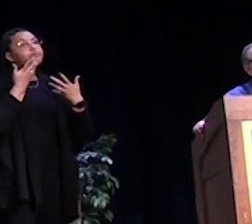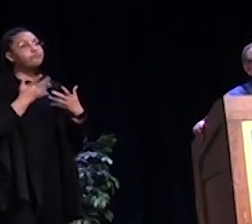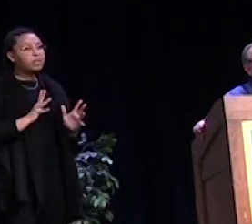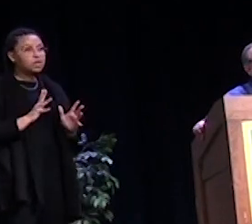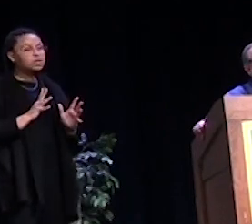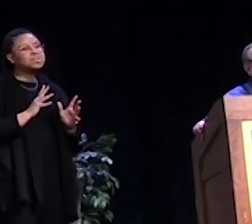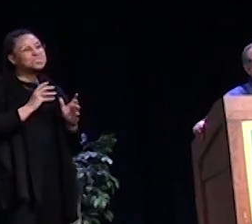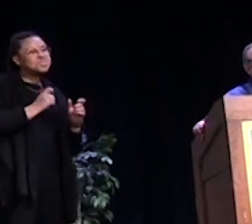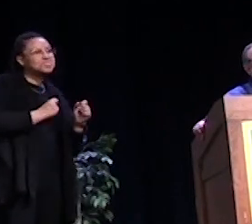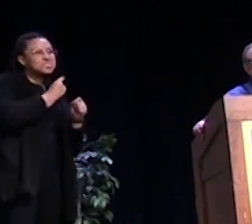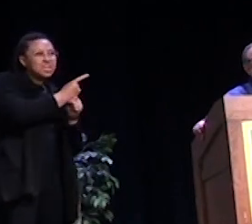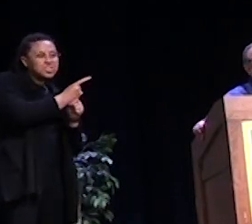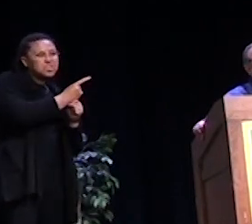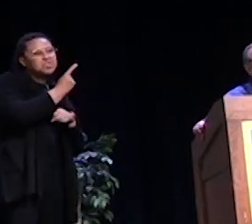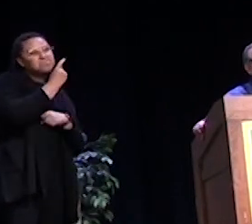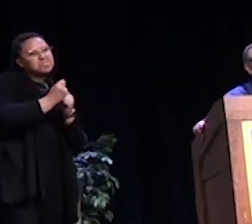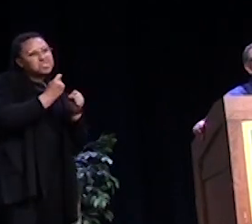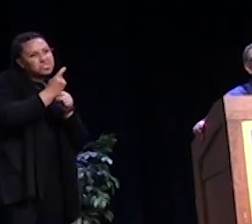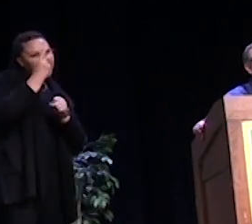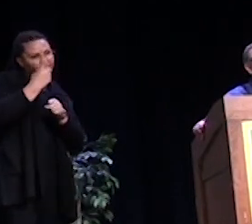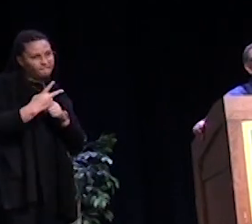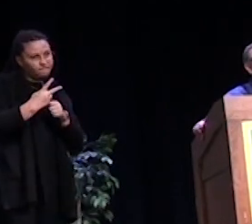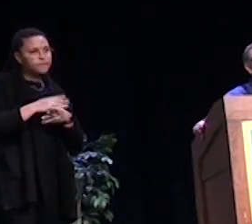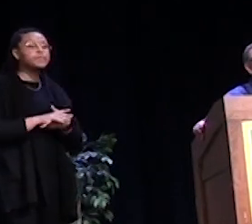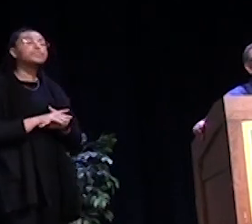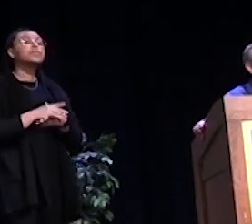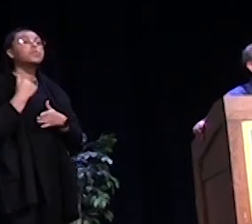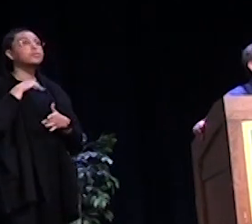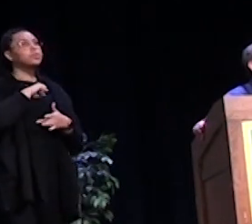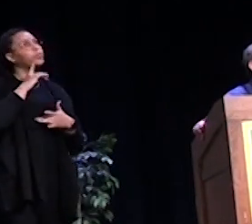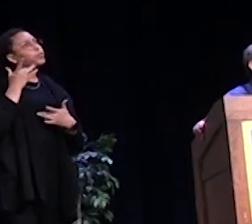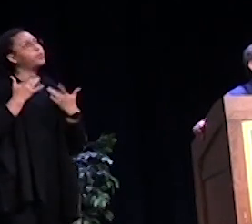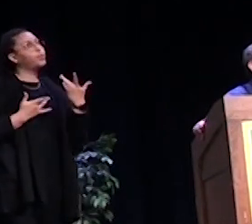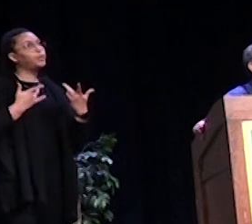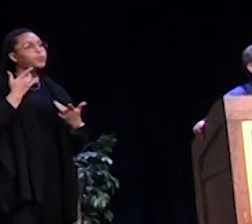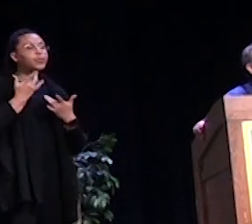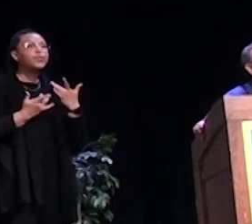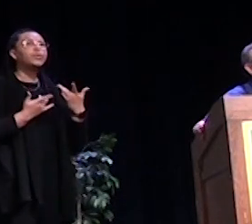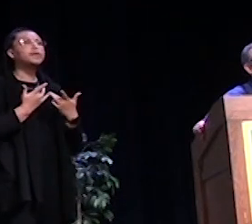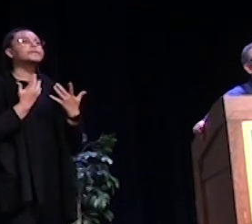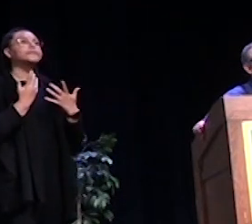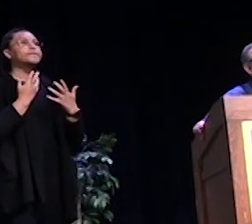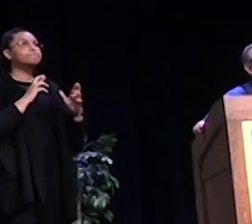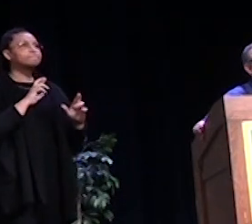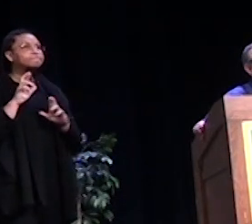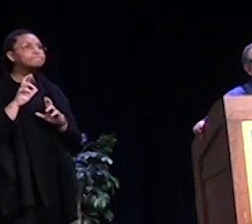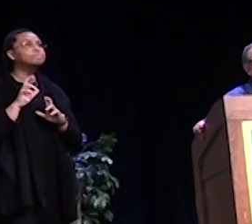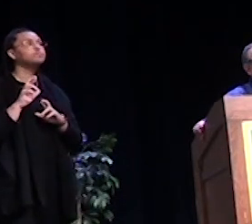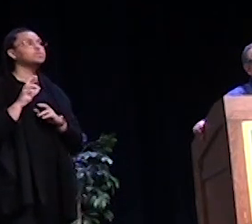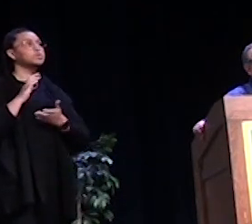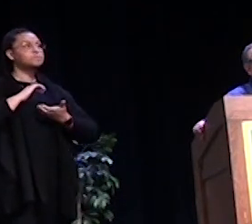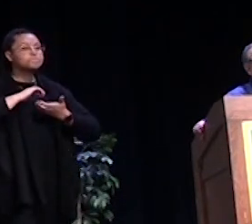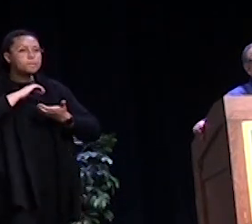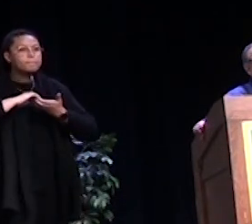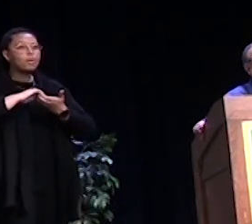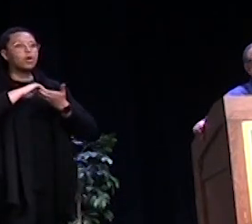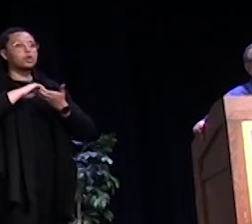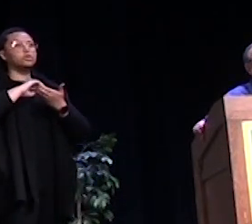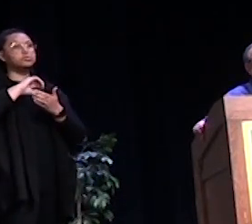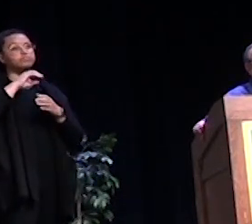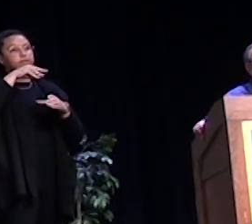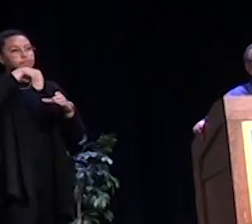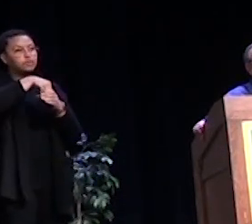year to year and a half. So we're really excited about that. We're excited to be a partner in the